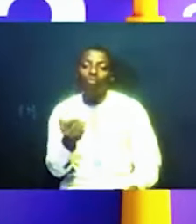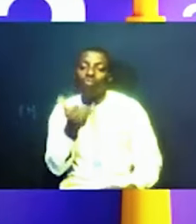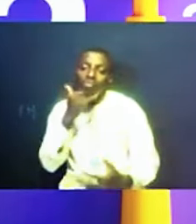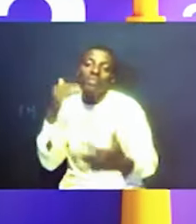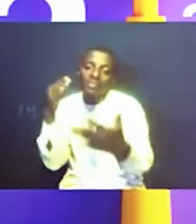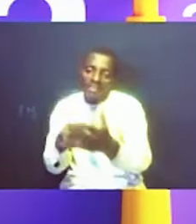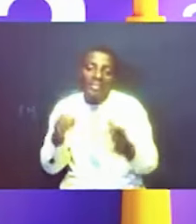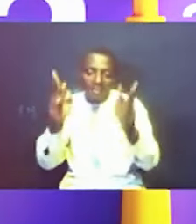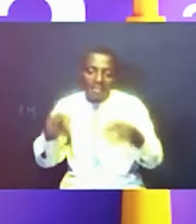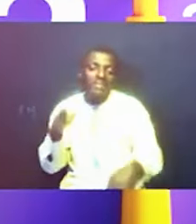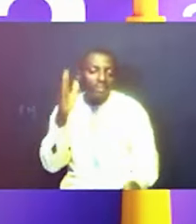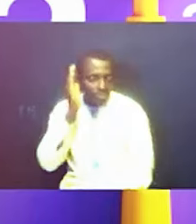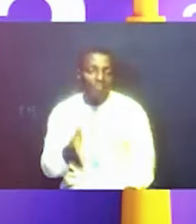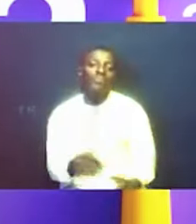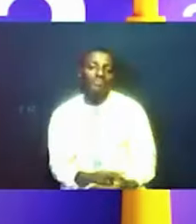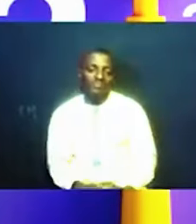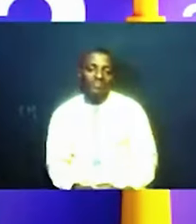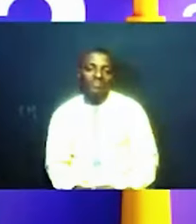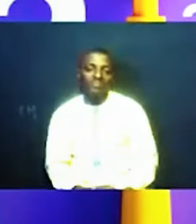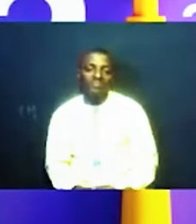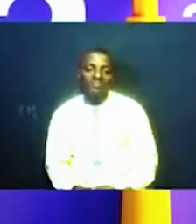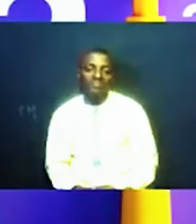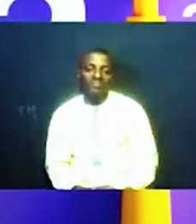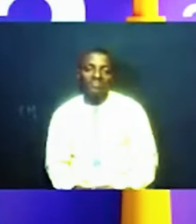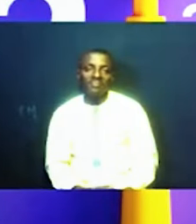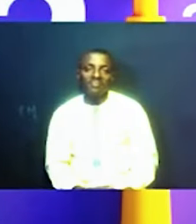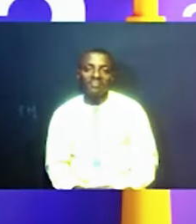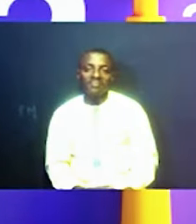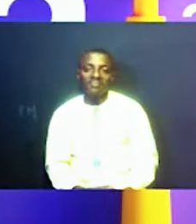And that I will never offend anyone. Ana